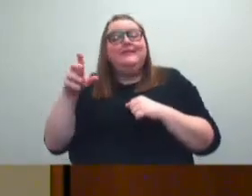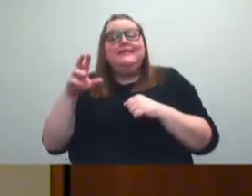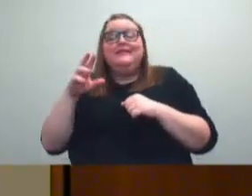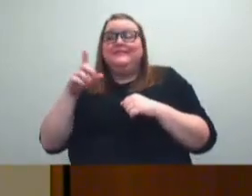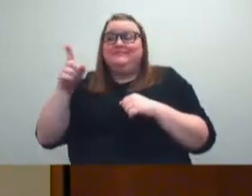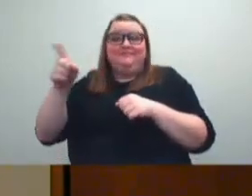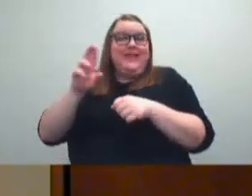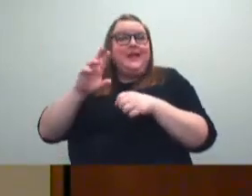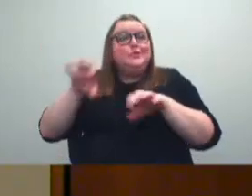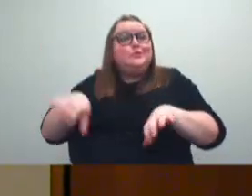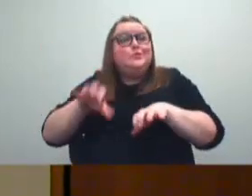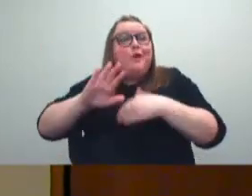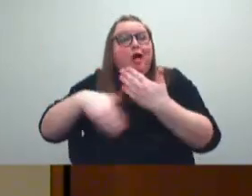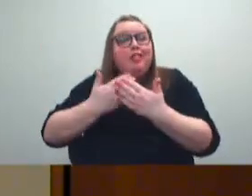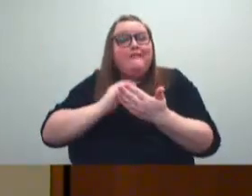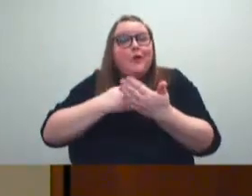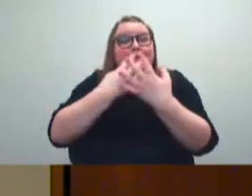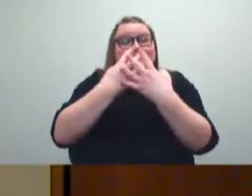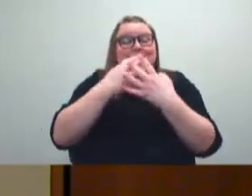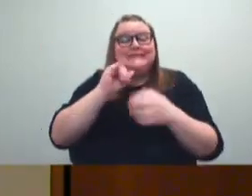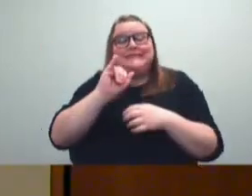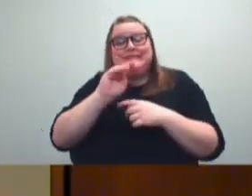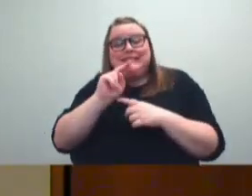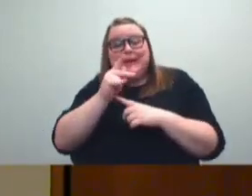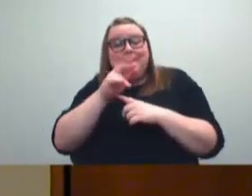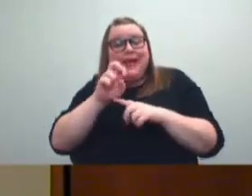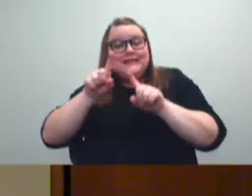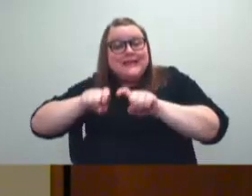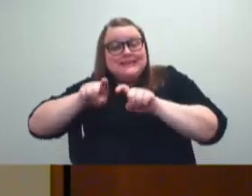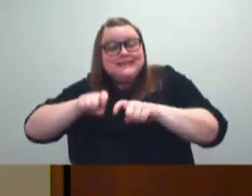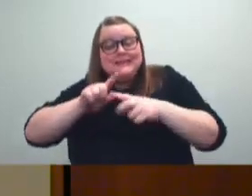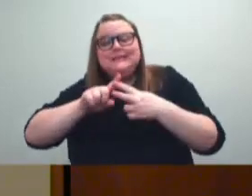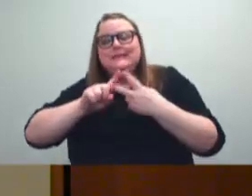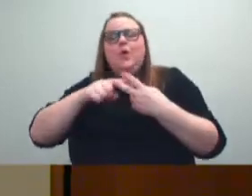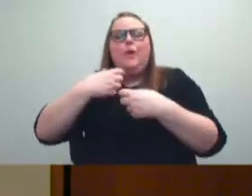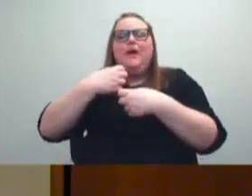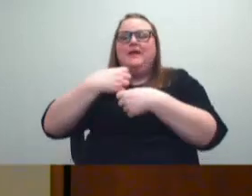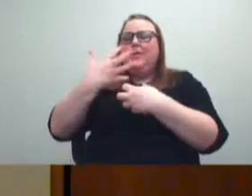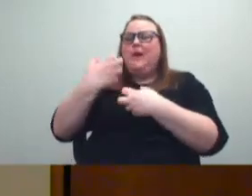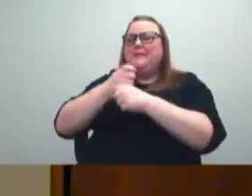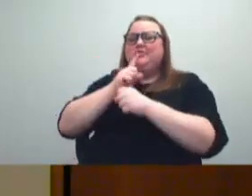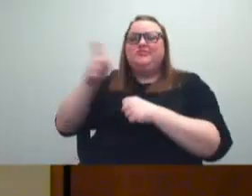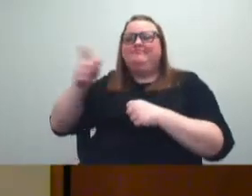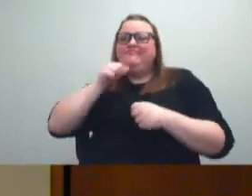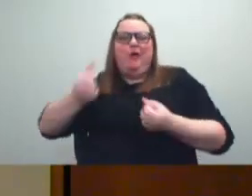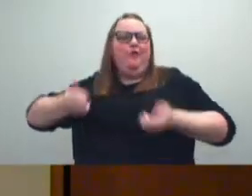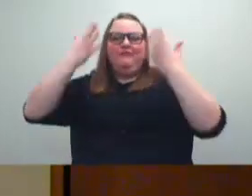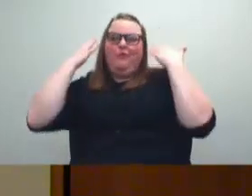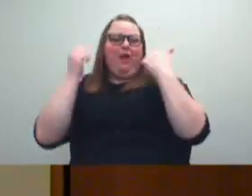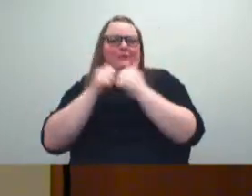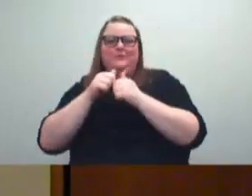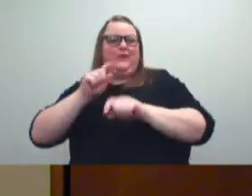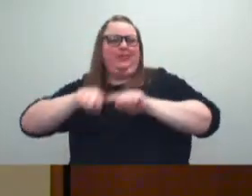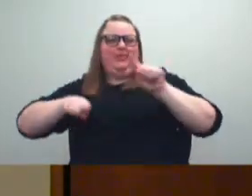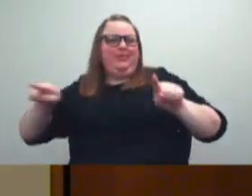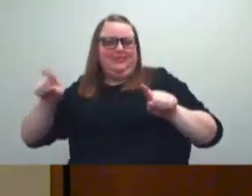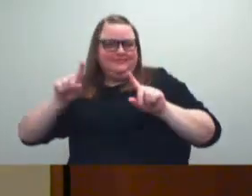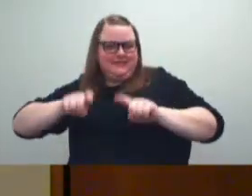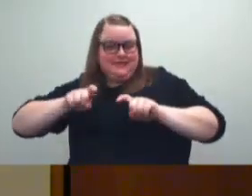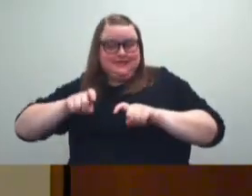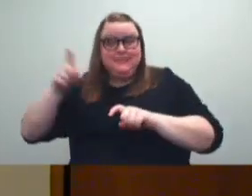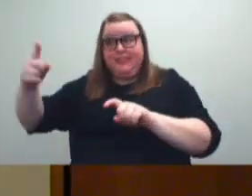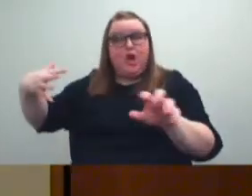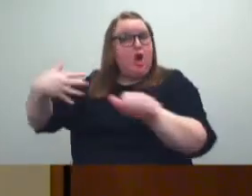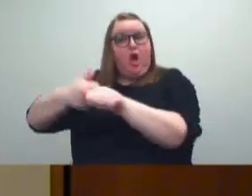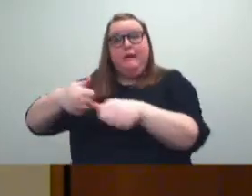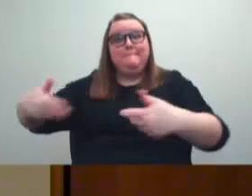so we really wanted to make sure we weren't over inundating them, and they are caught up, and we hope to be able to turn around